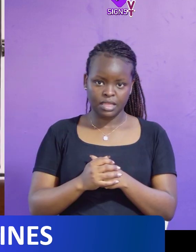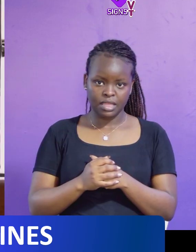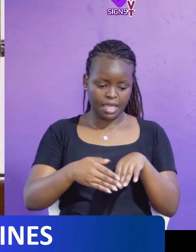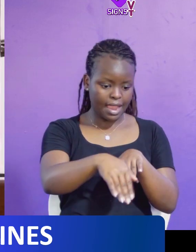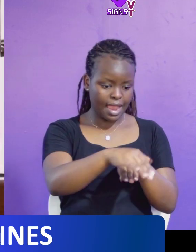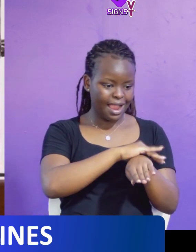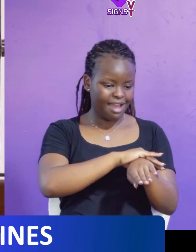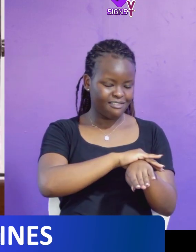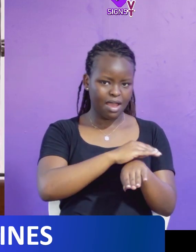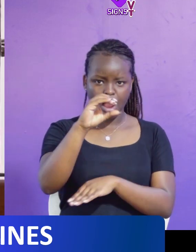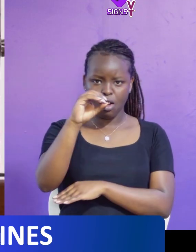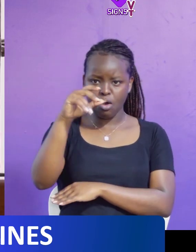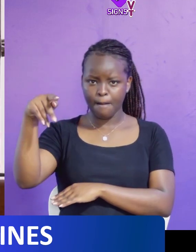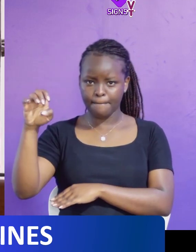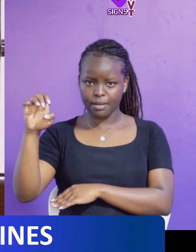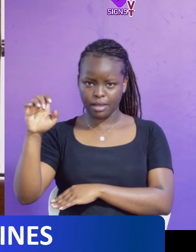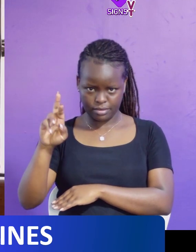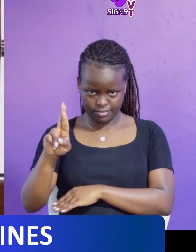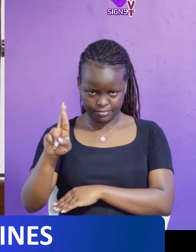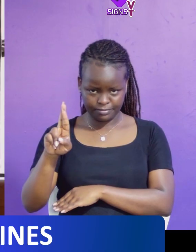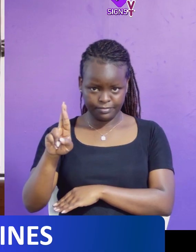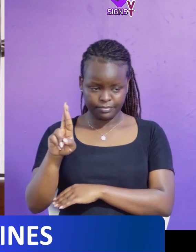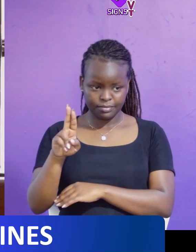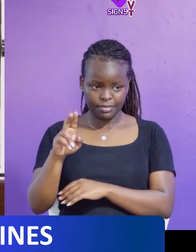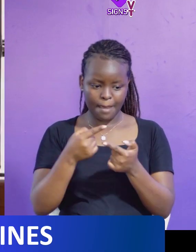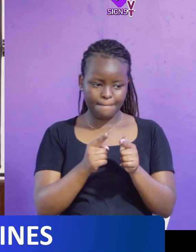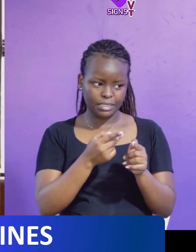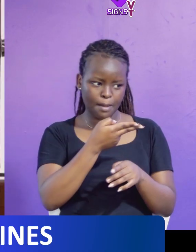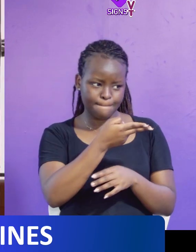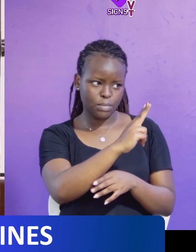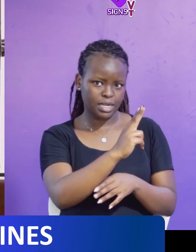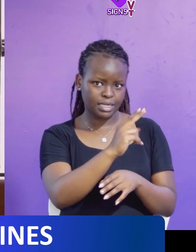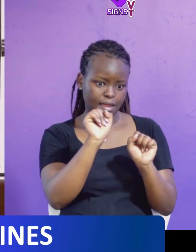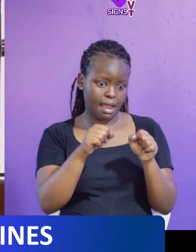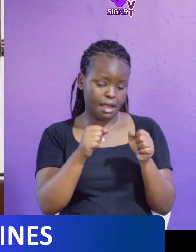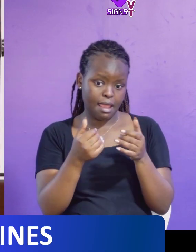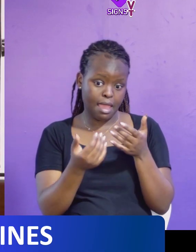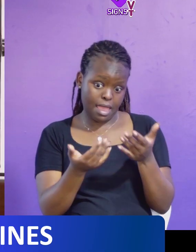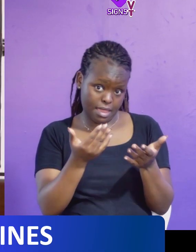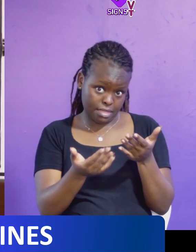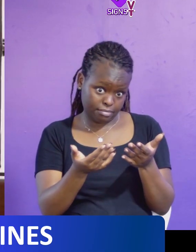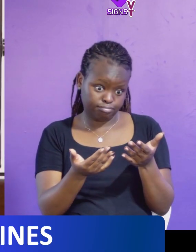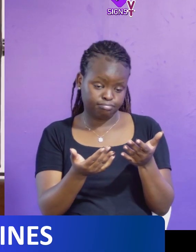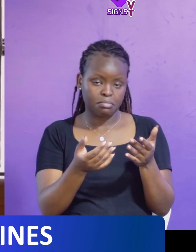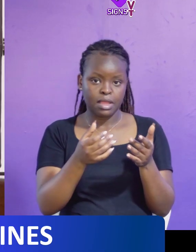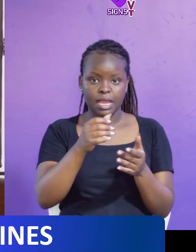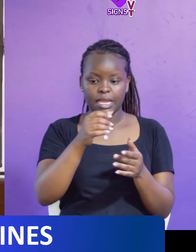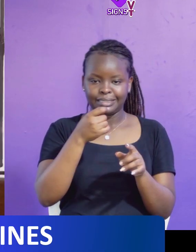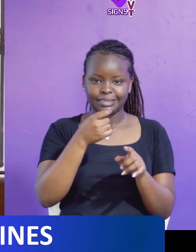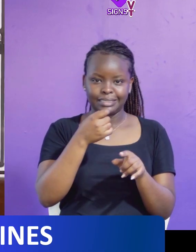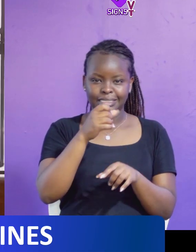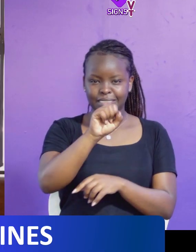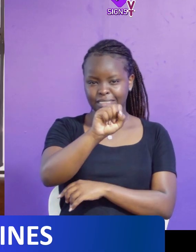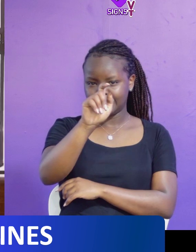Copper. Yeah. And the bullet could either be steel or lead. So because